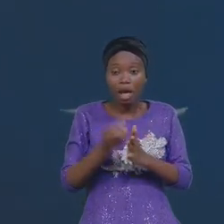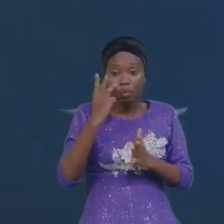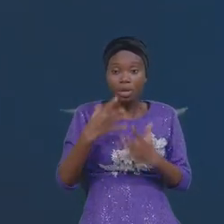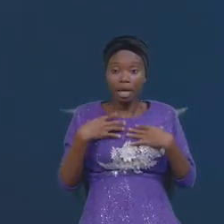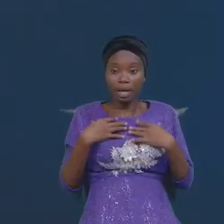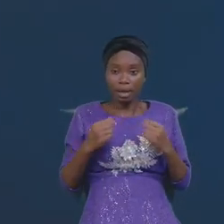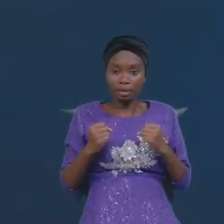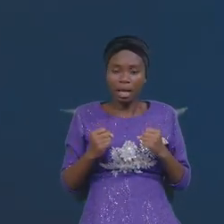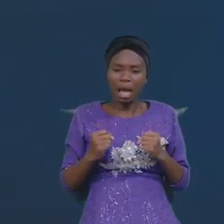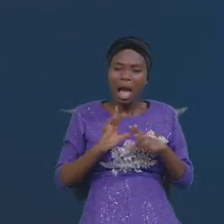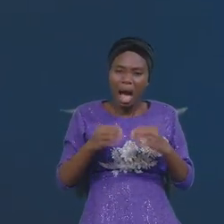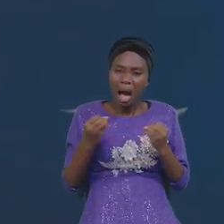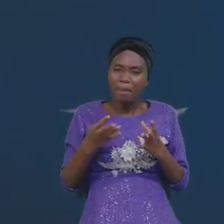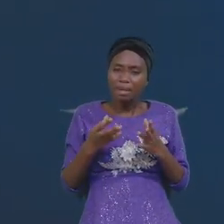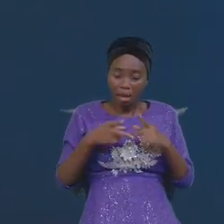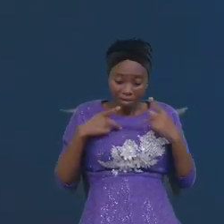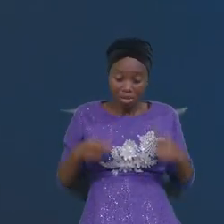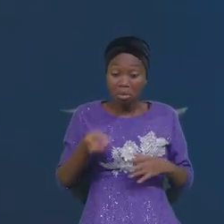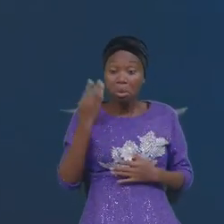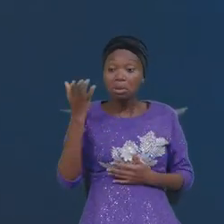many Pharisees were there?